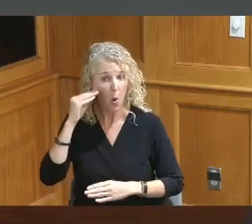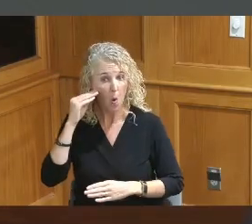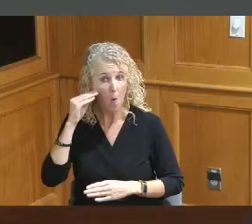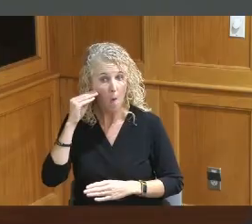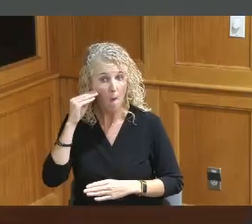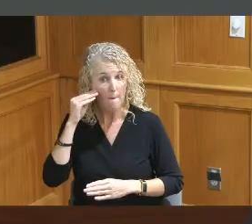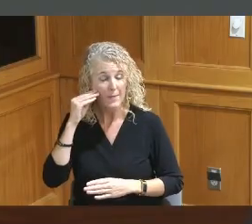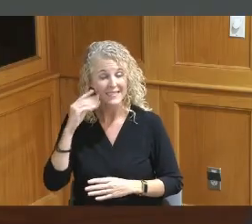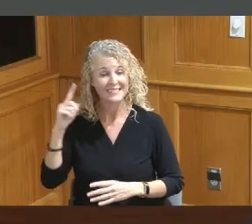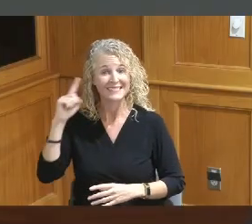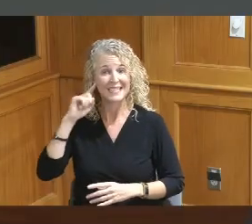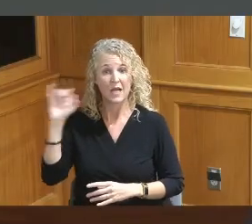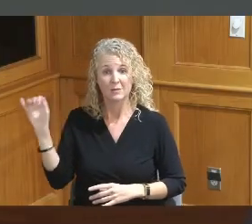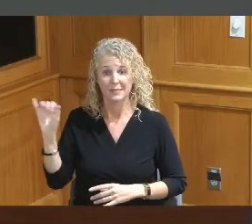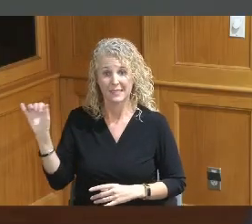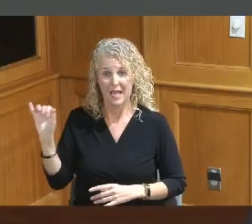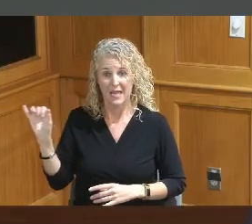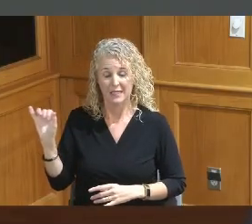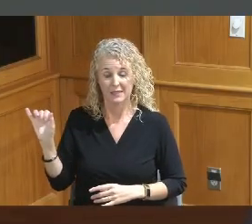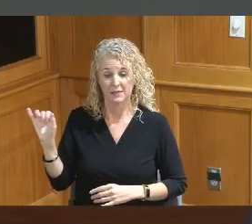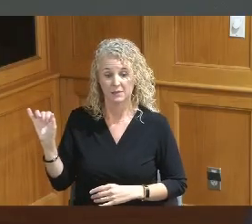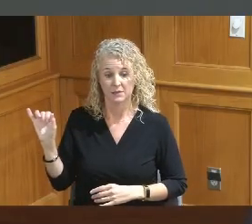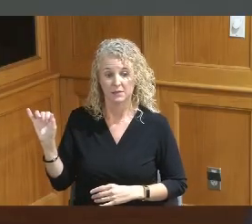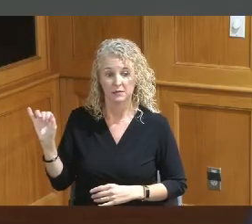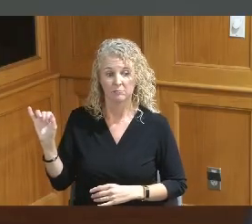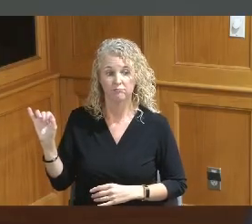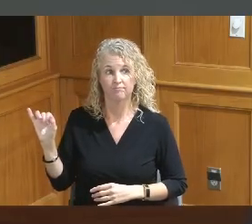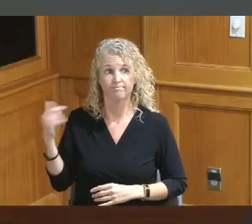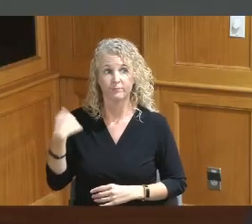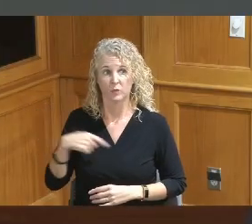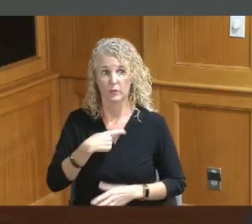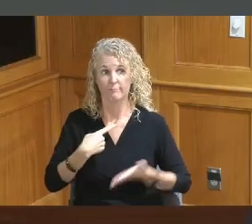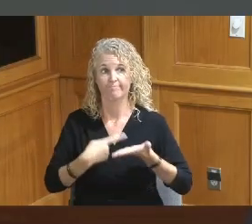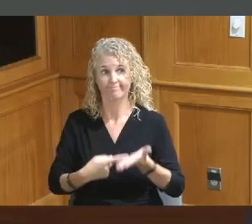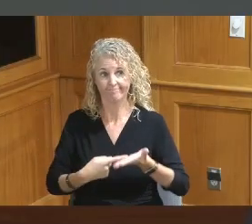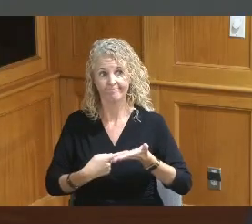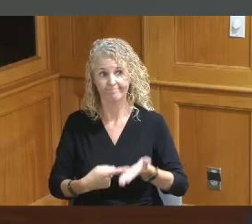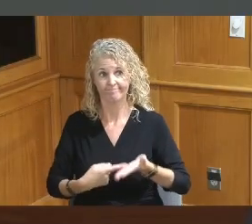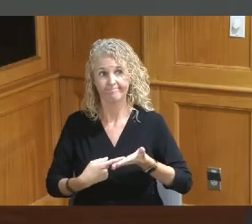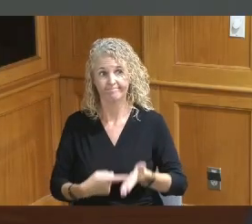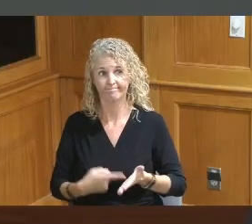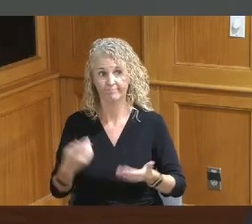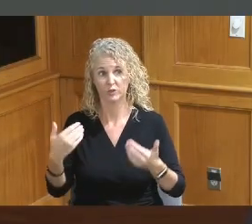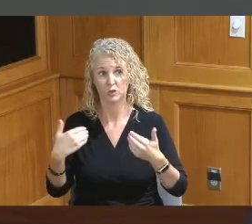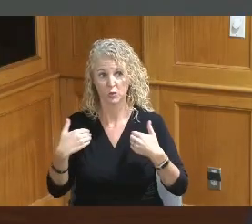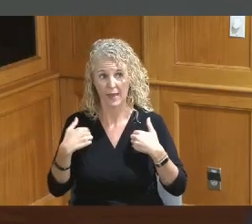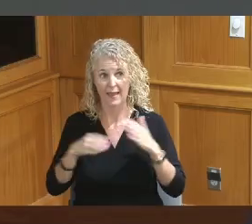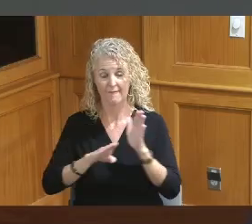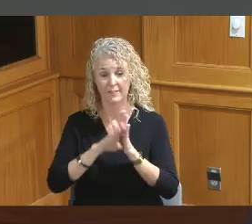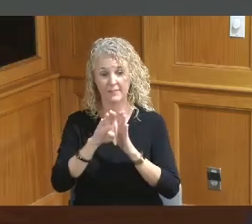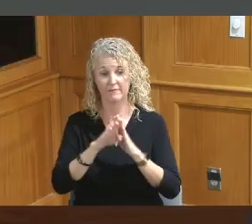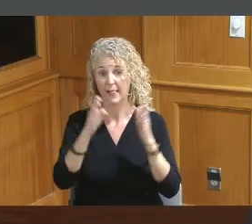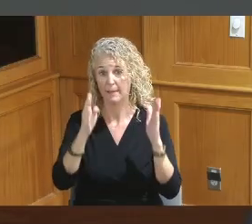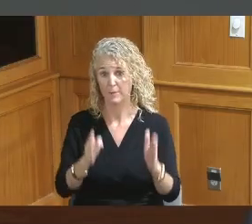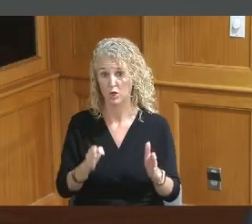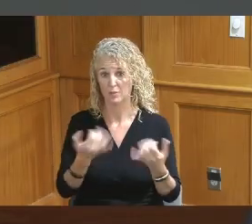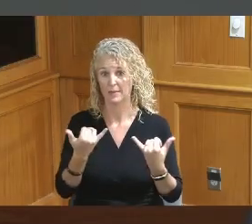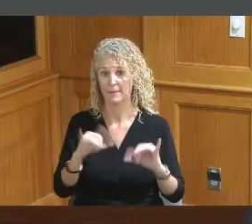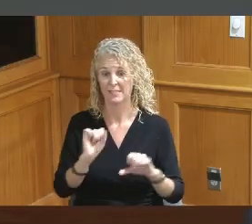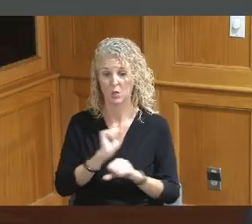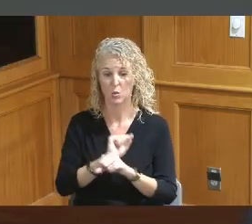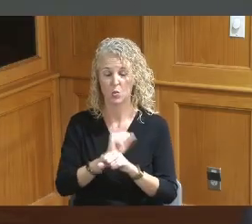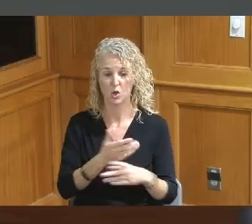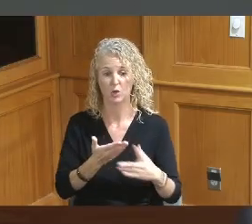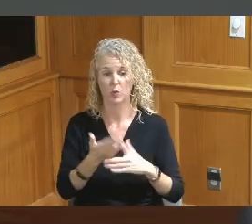tactical perspective, it sounds like Luke. As we've discussed, you have a You have a developer still working